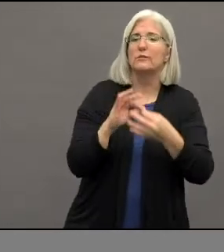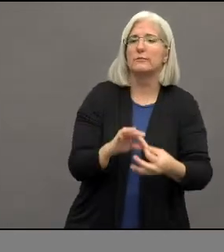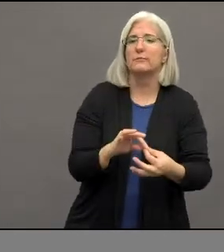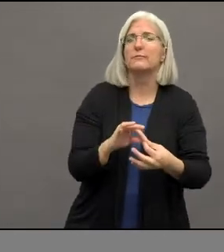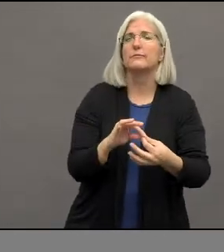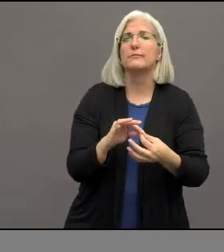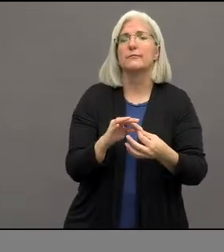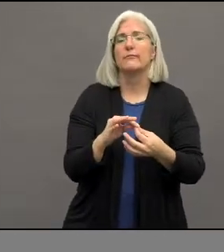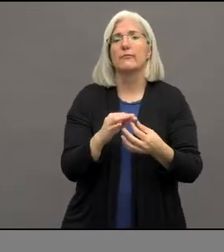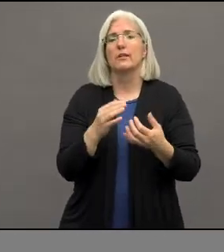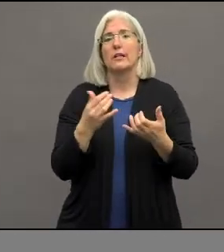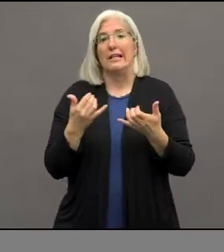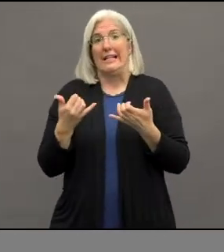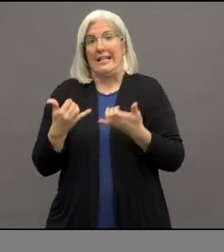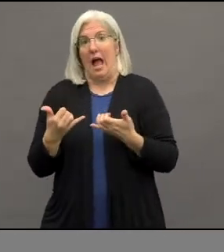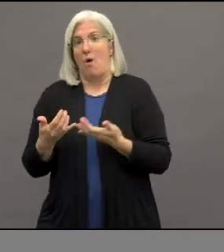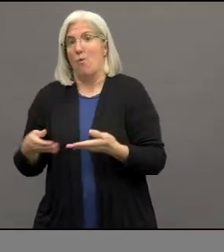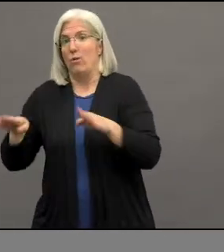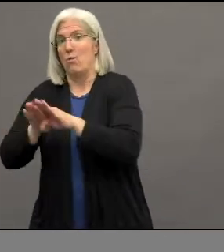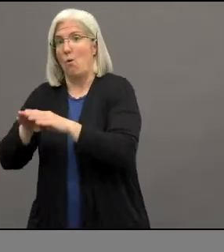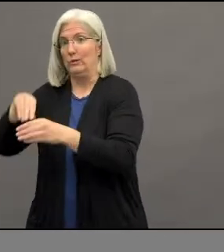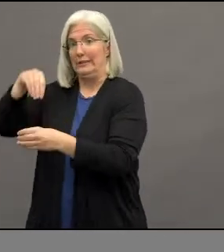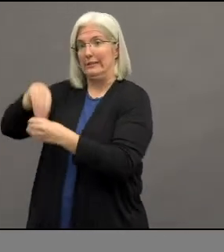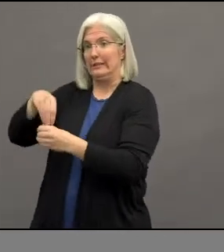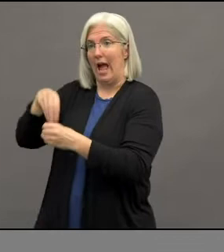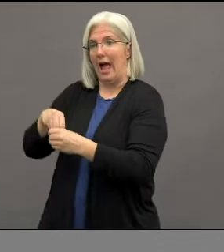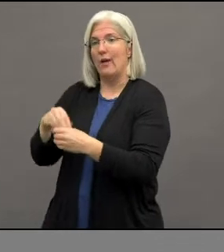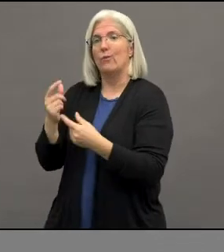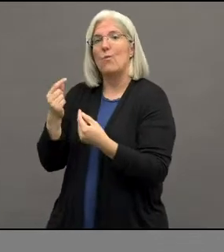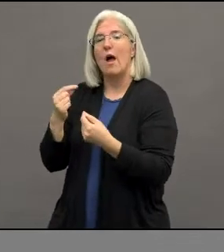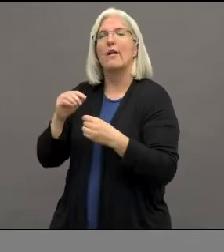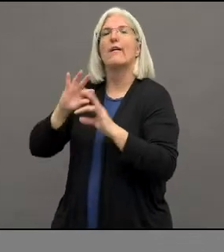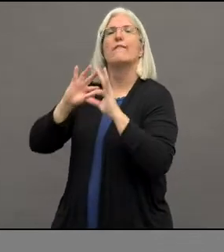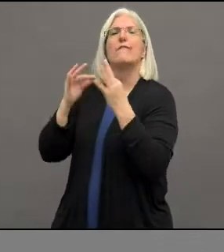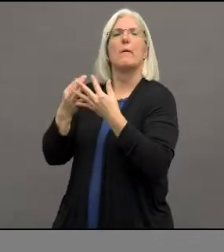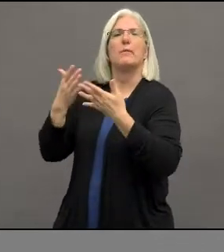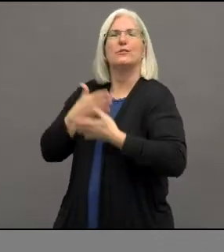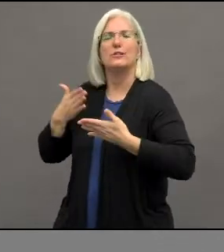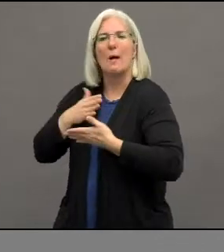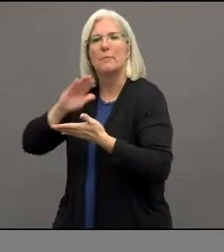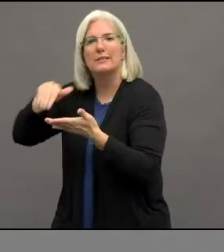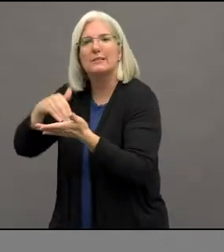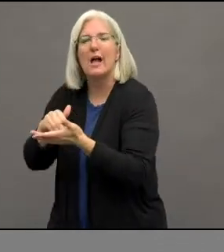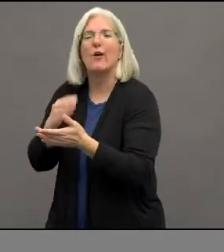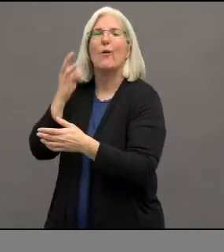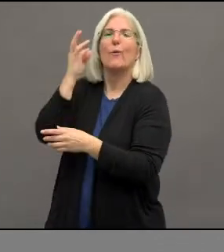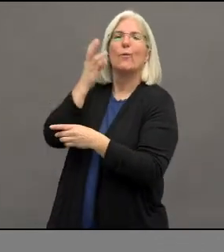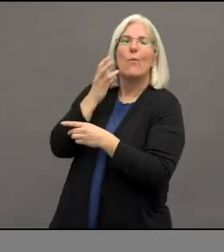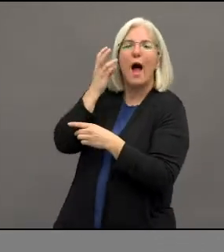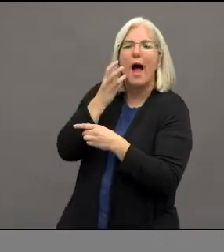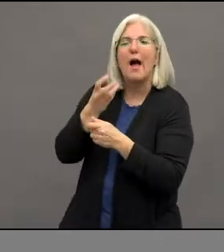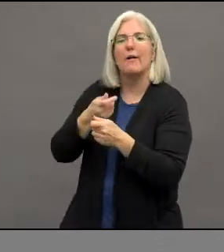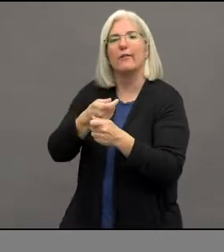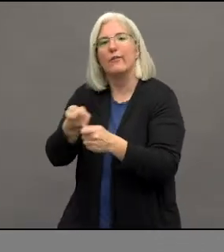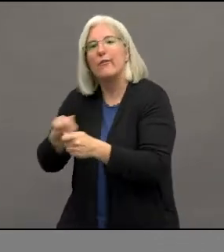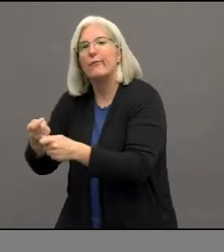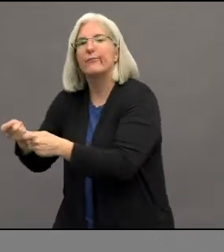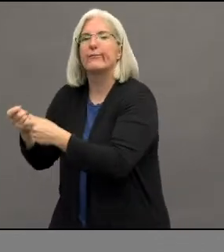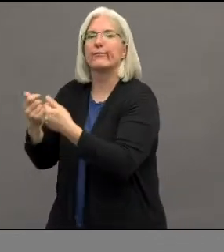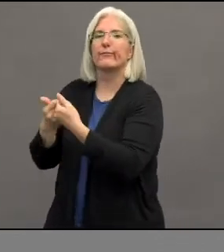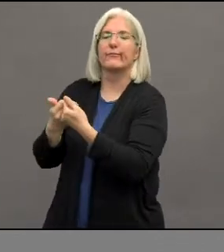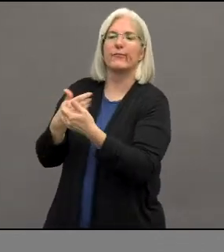Now also closed indoors, family entertainment centers, wineries, card rooms, movie theaters,